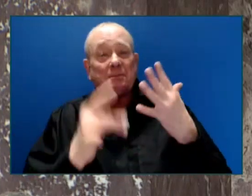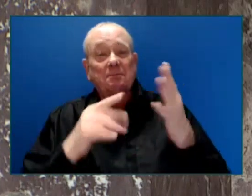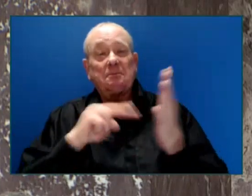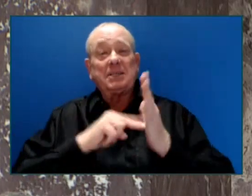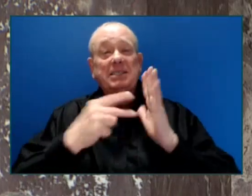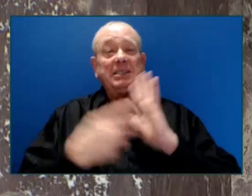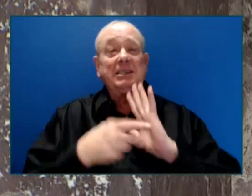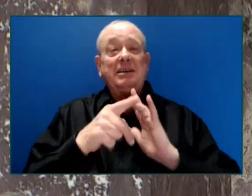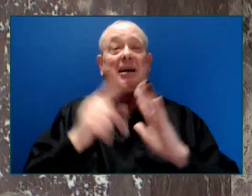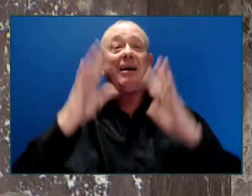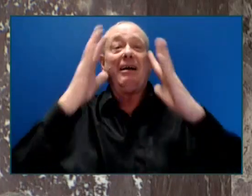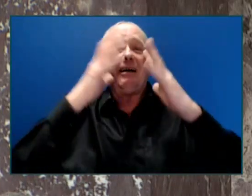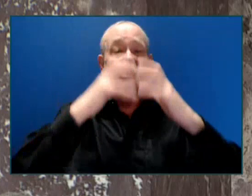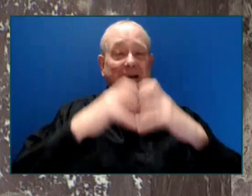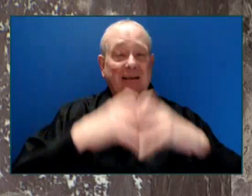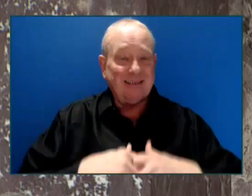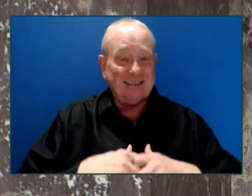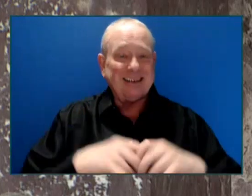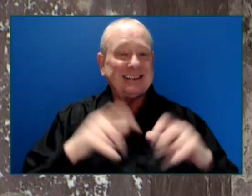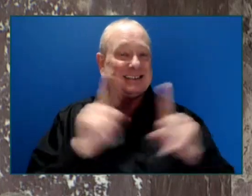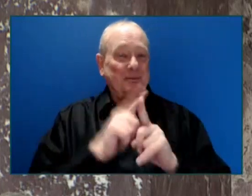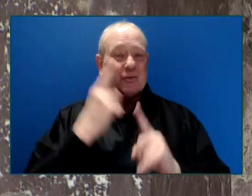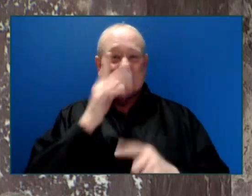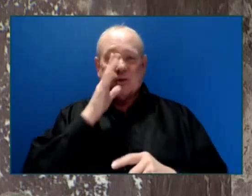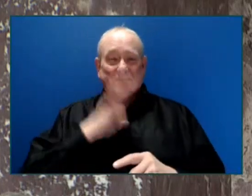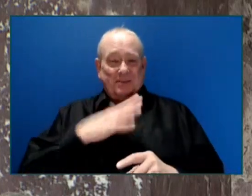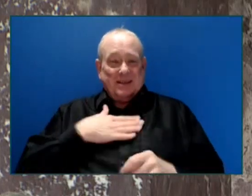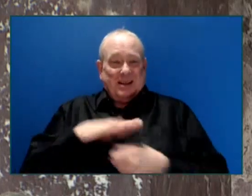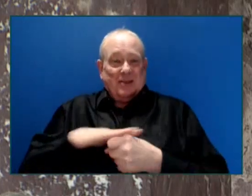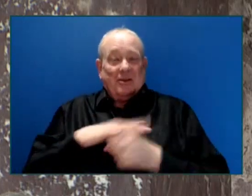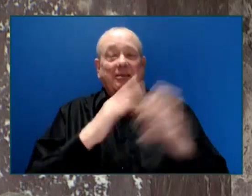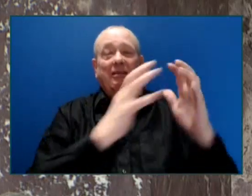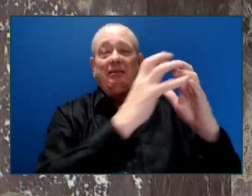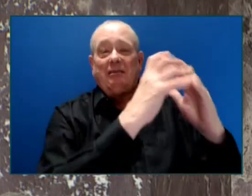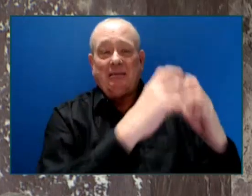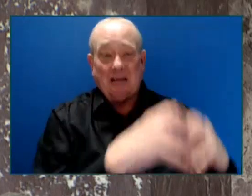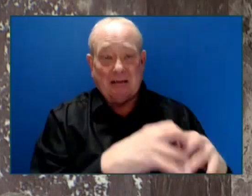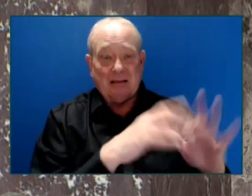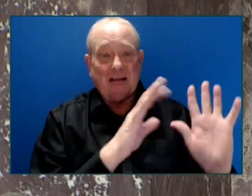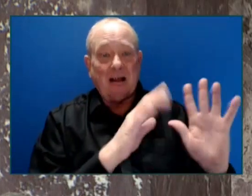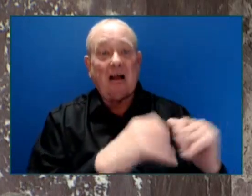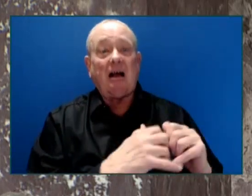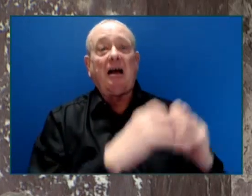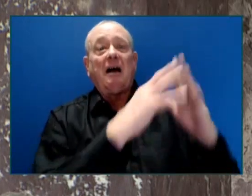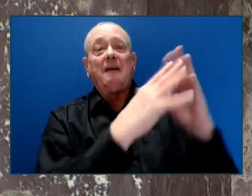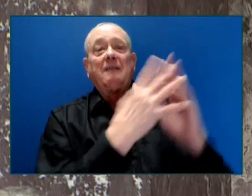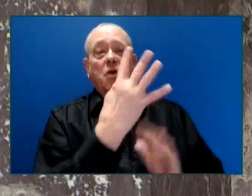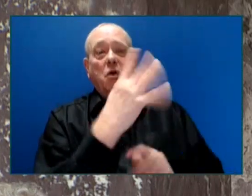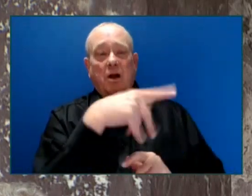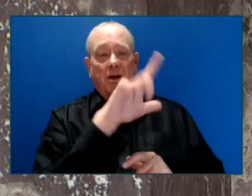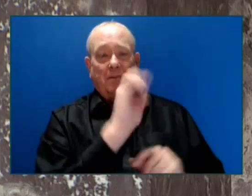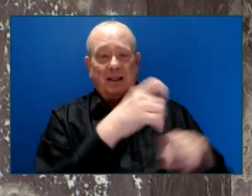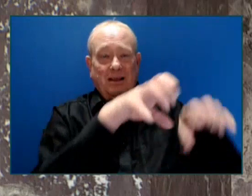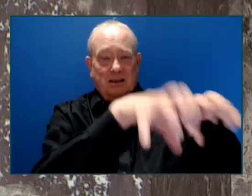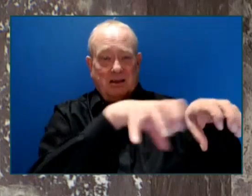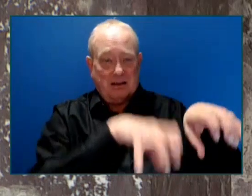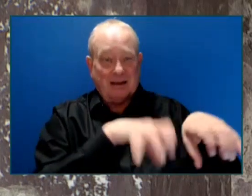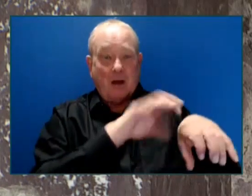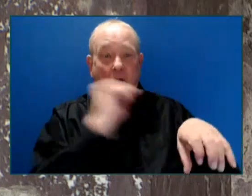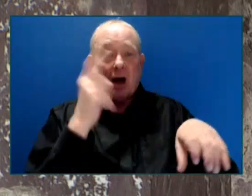4 units on the same lot where she is living with her husband, and all her kids are in the units there, Honourable Speaker.